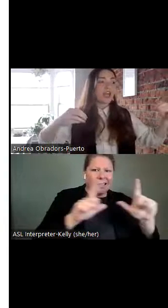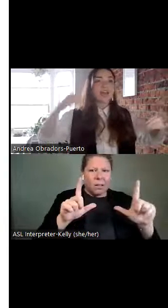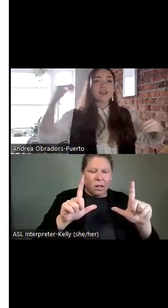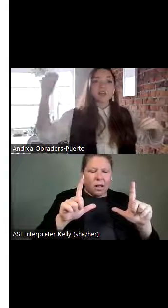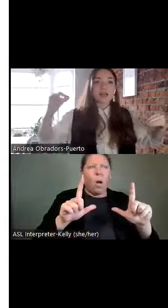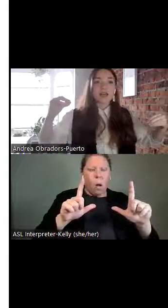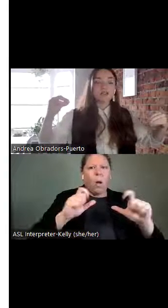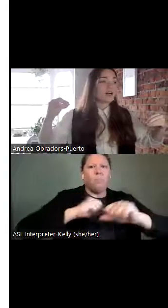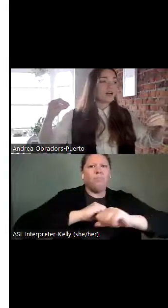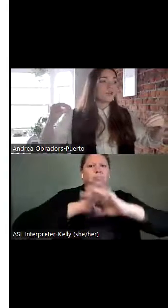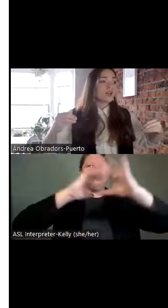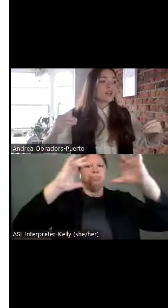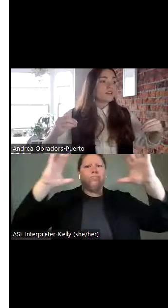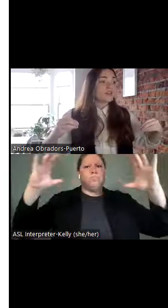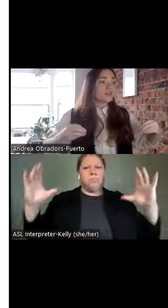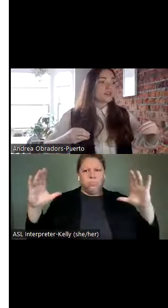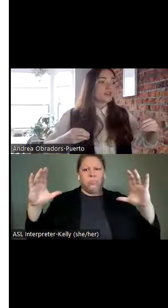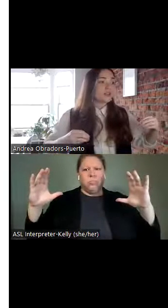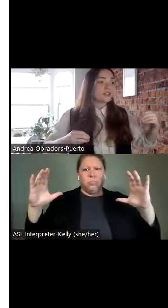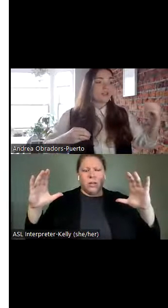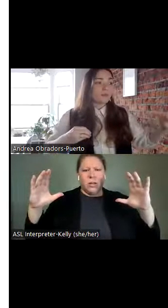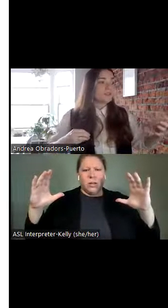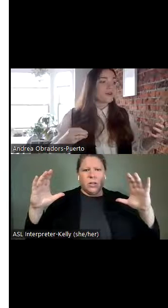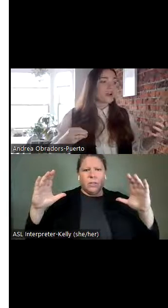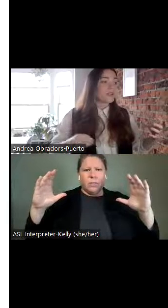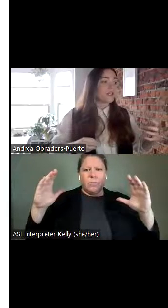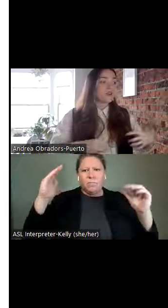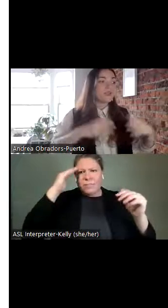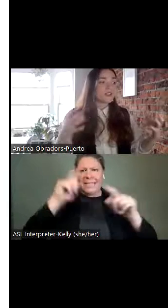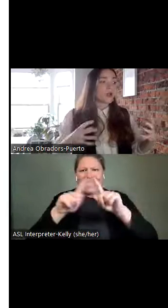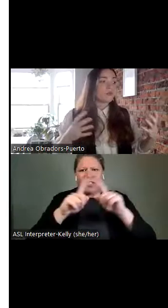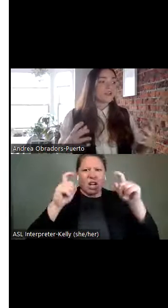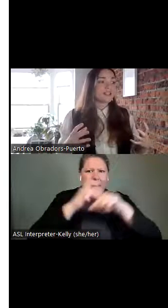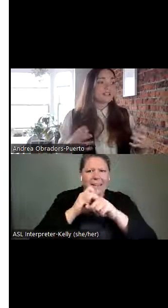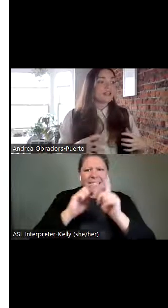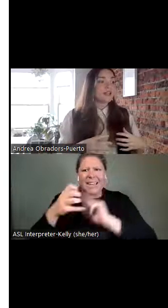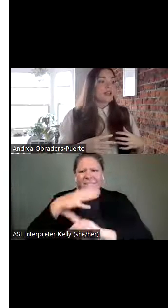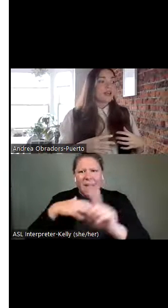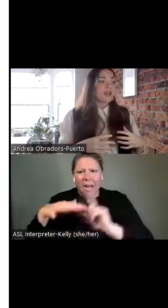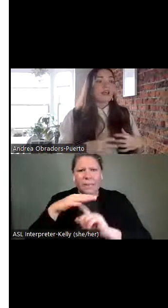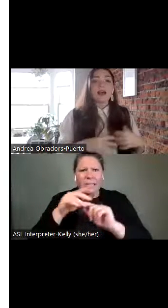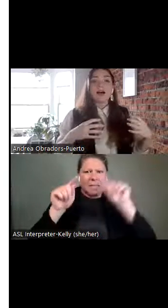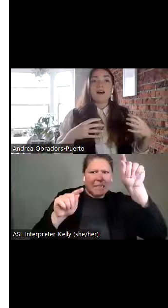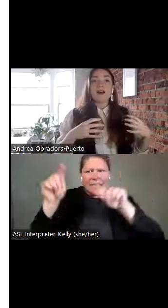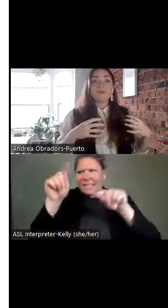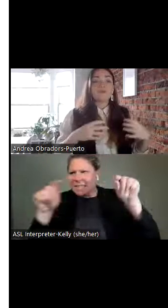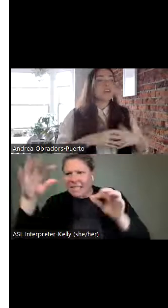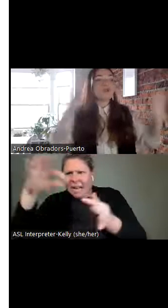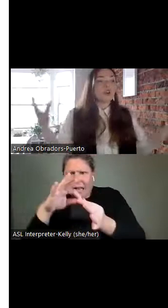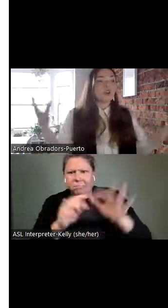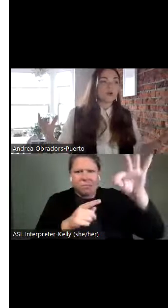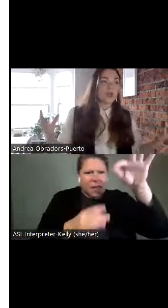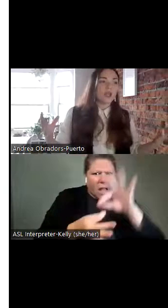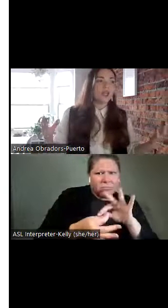picture and connect the different complex environments that our business operates in, and in a